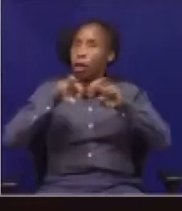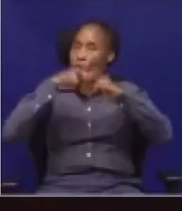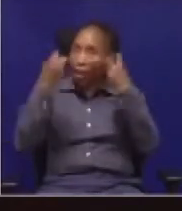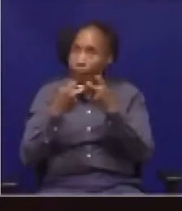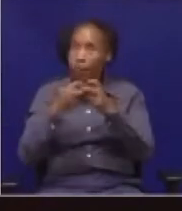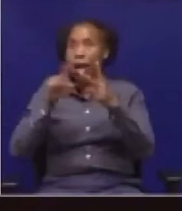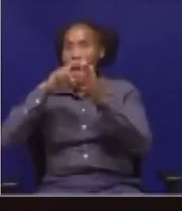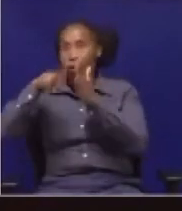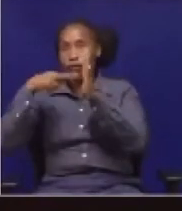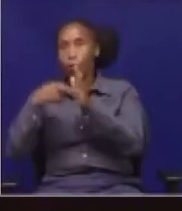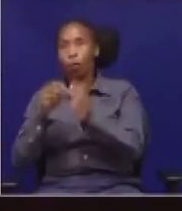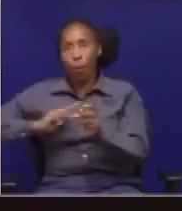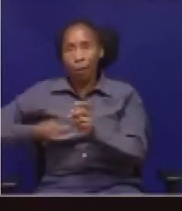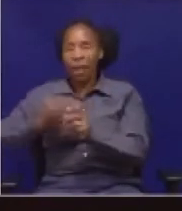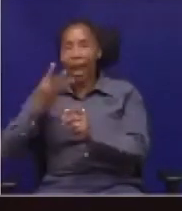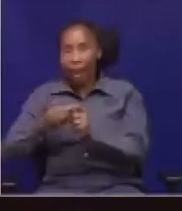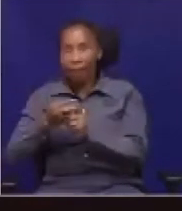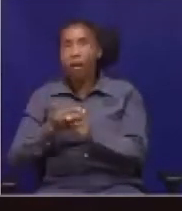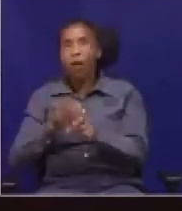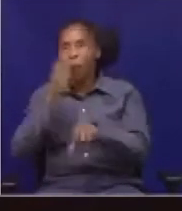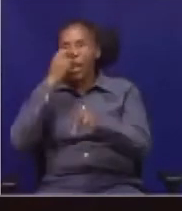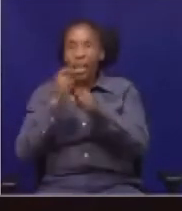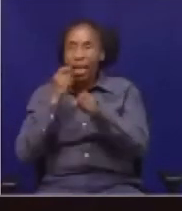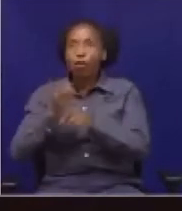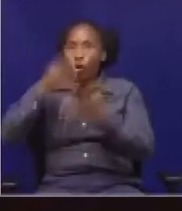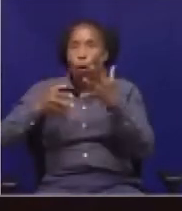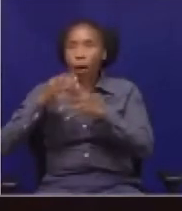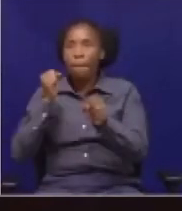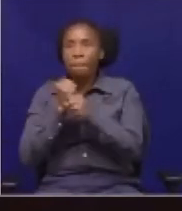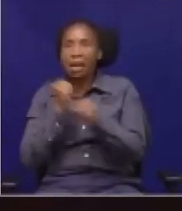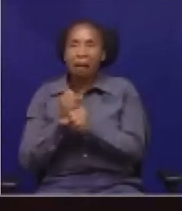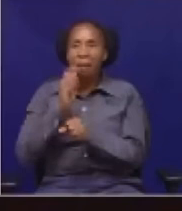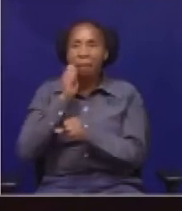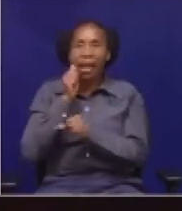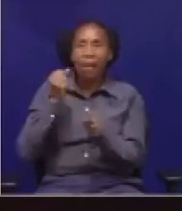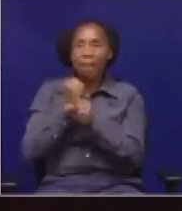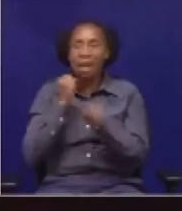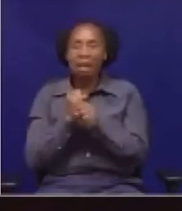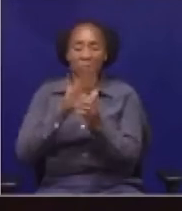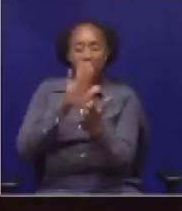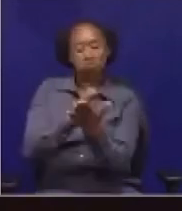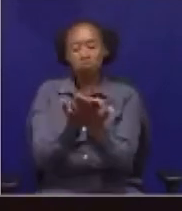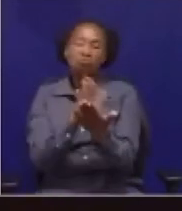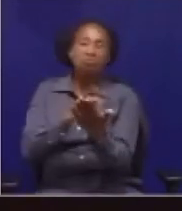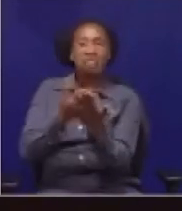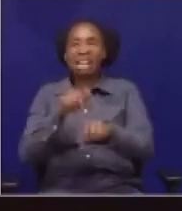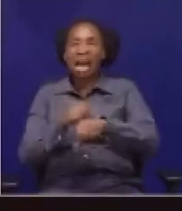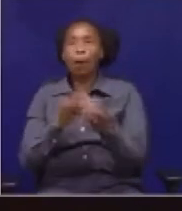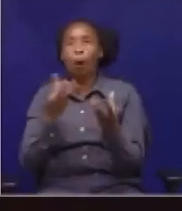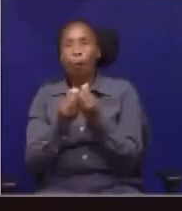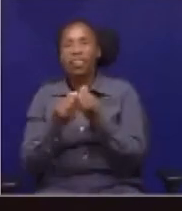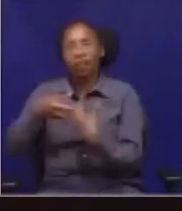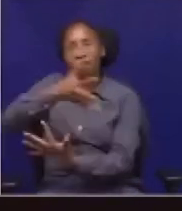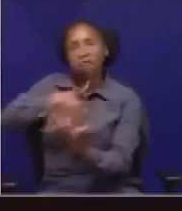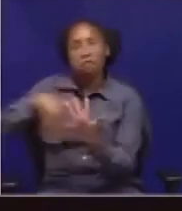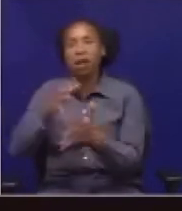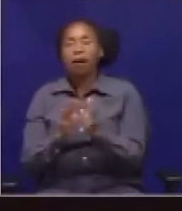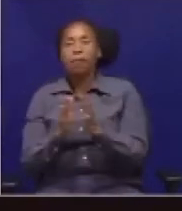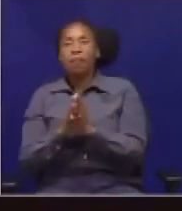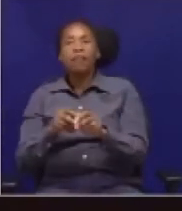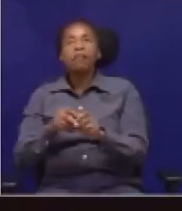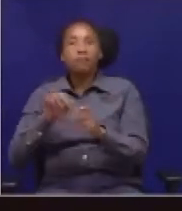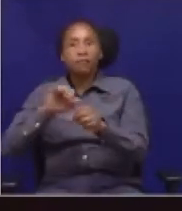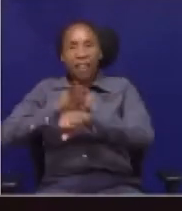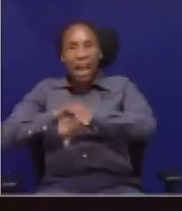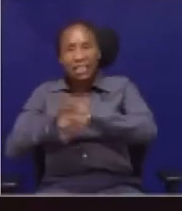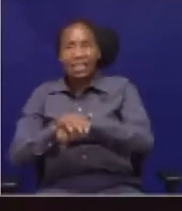out misogynist jokes and comments some men make around braais in the barbershops or with friends is an example of how you can hold each